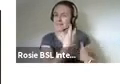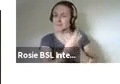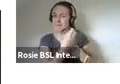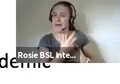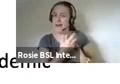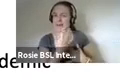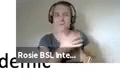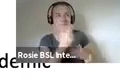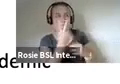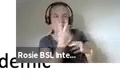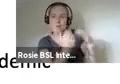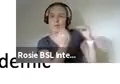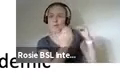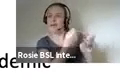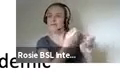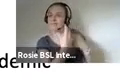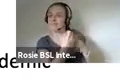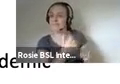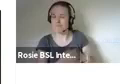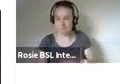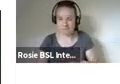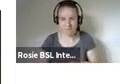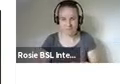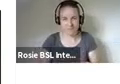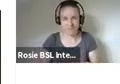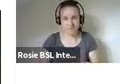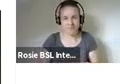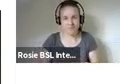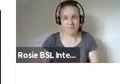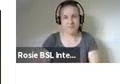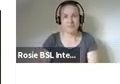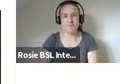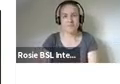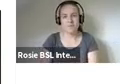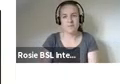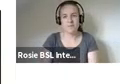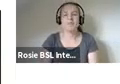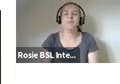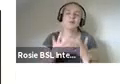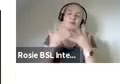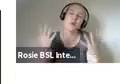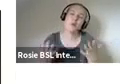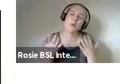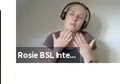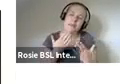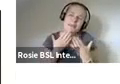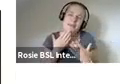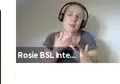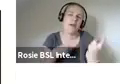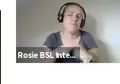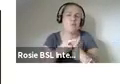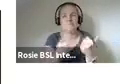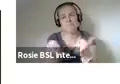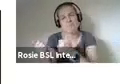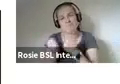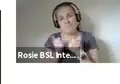peers. Okay, so big thank you to everybody, and I hope you enjoy